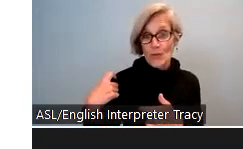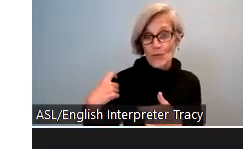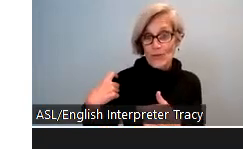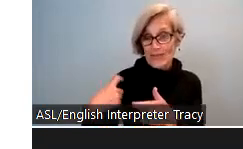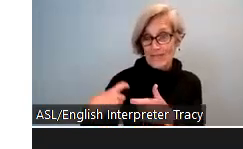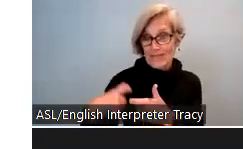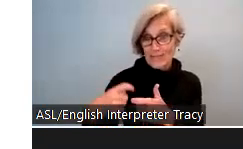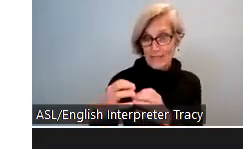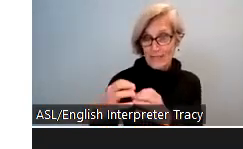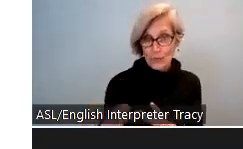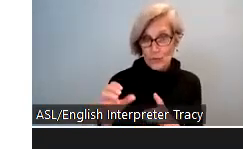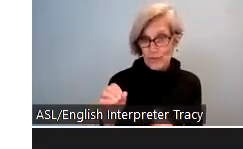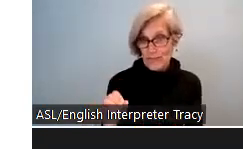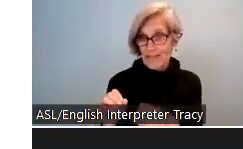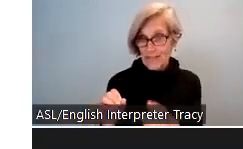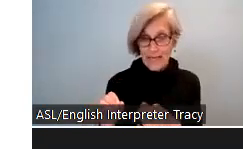work for you?